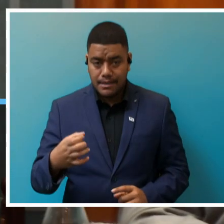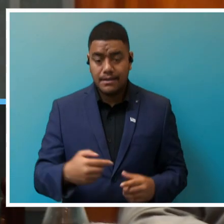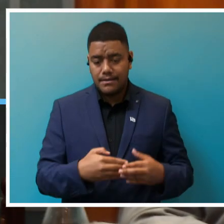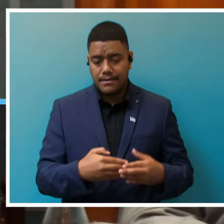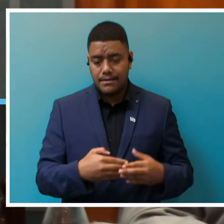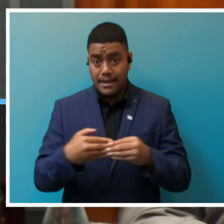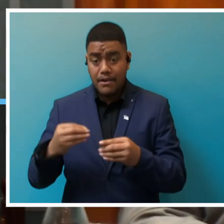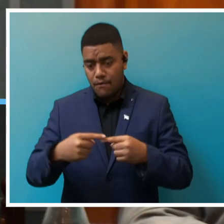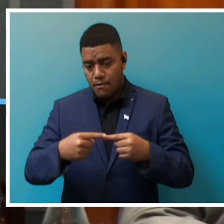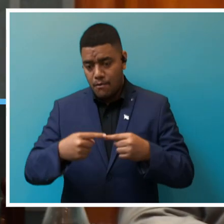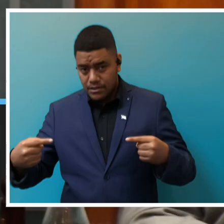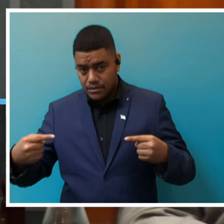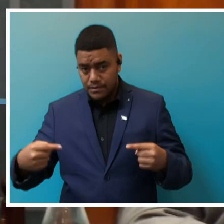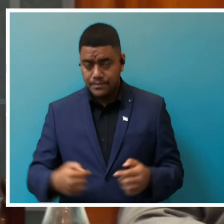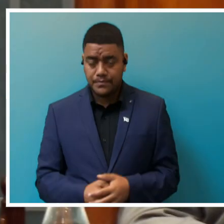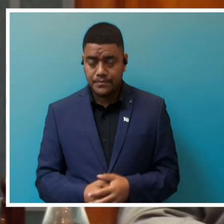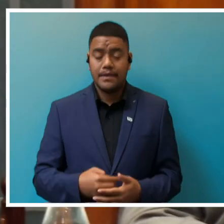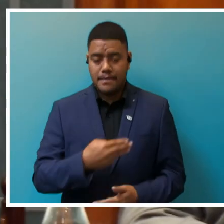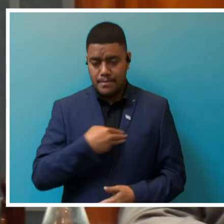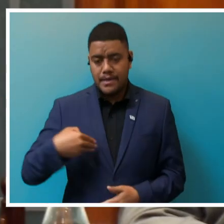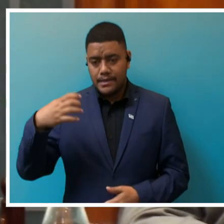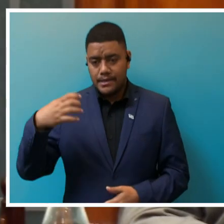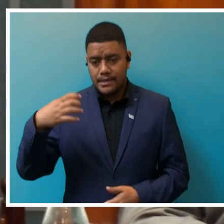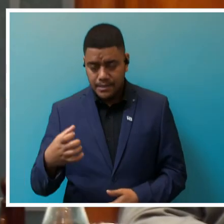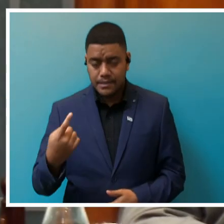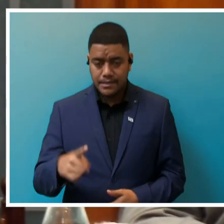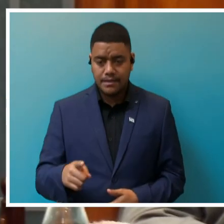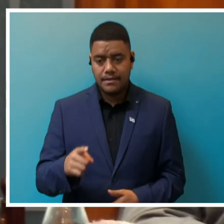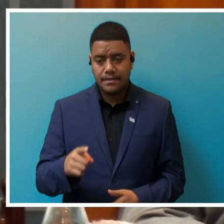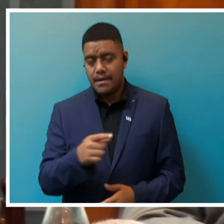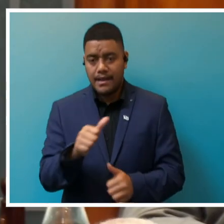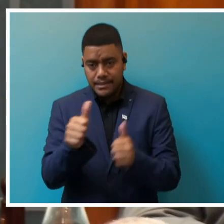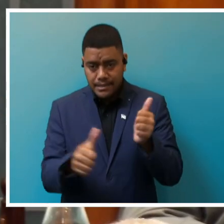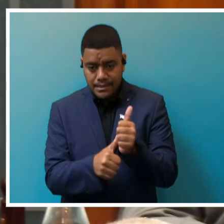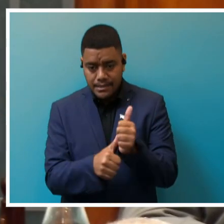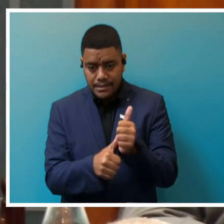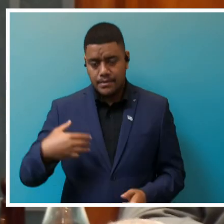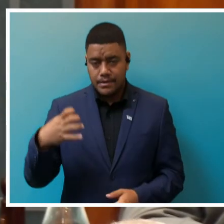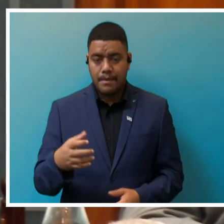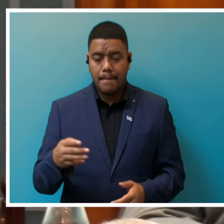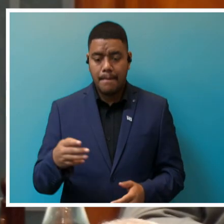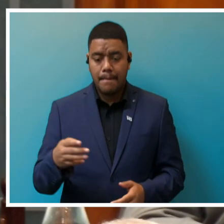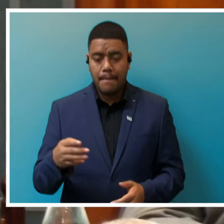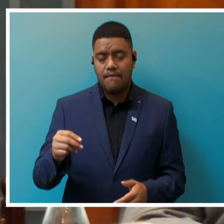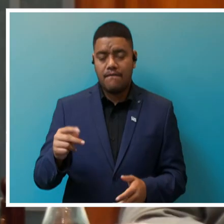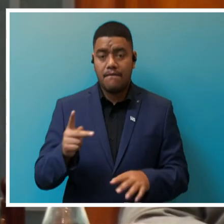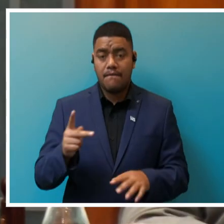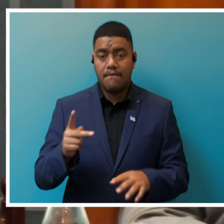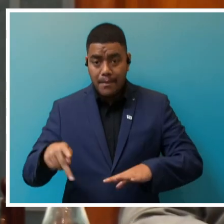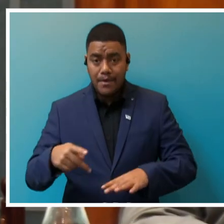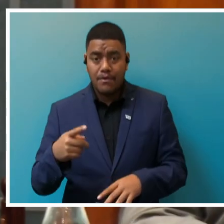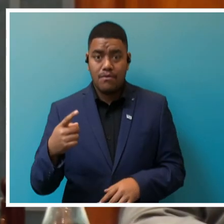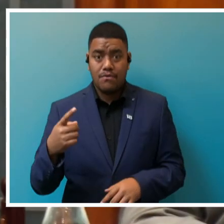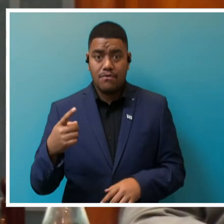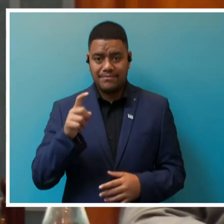Opposition, Honourable Ministers and fellow Assistant Ministers, Members of Parliament, viewers tuning in on